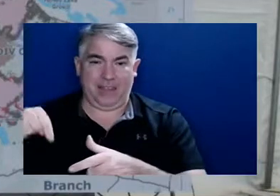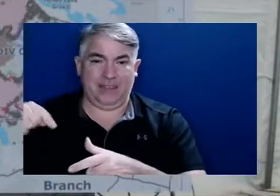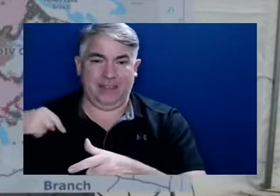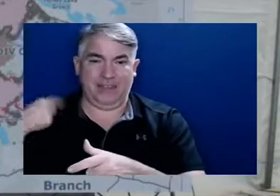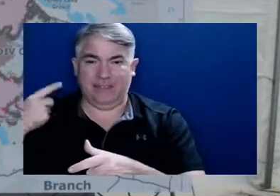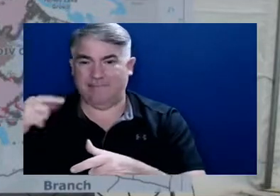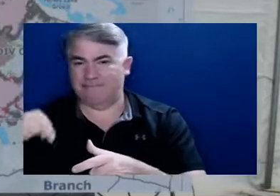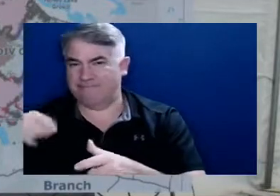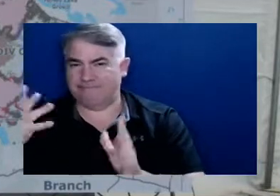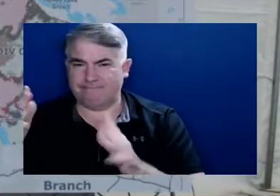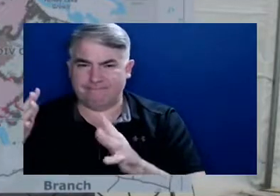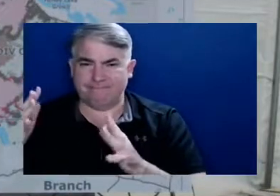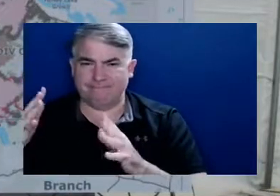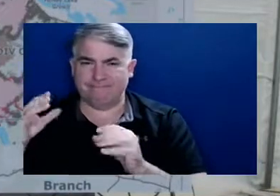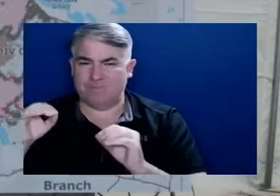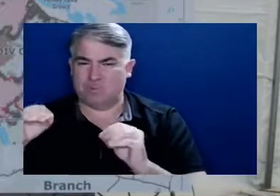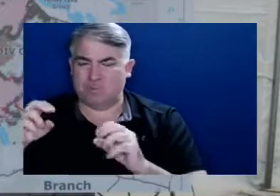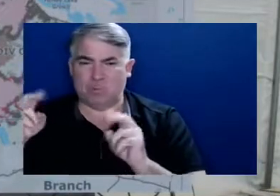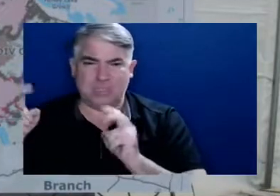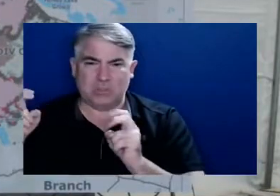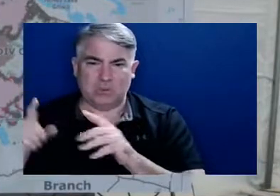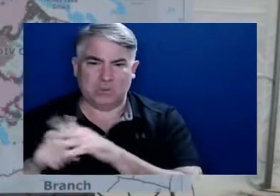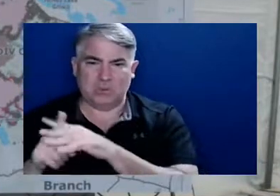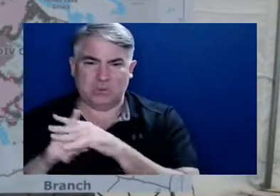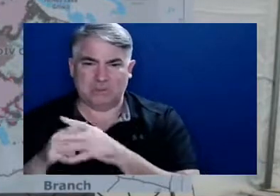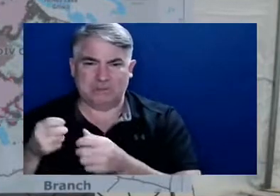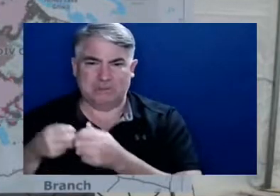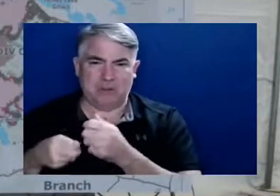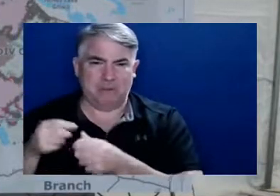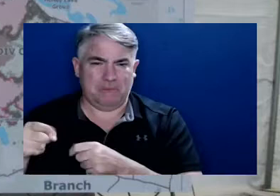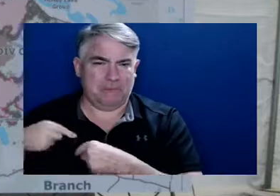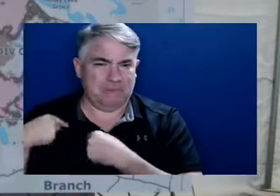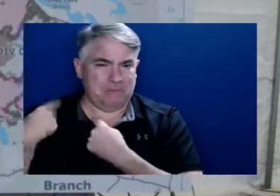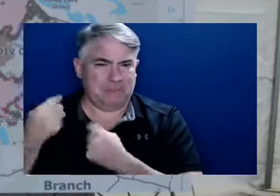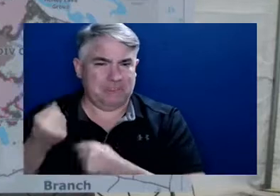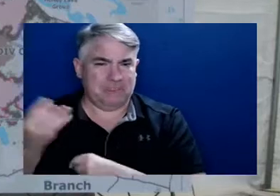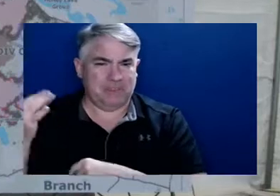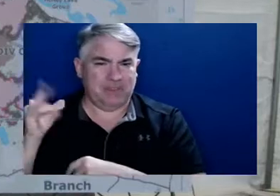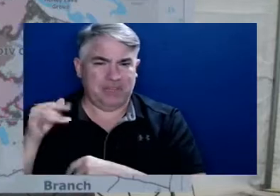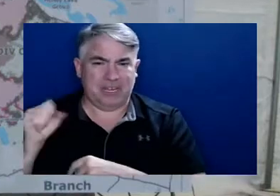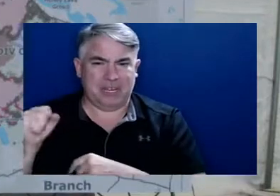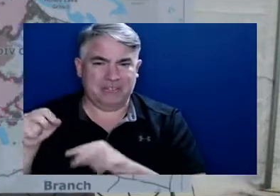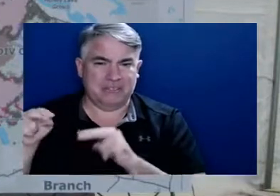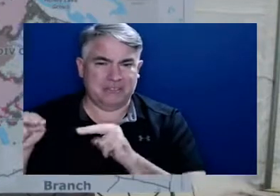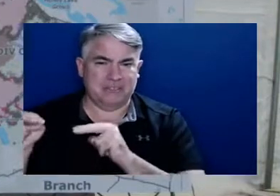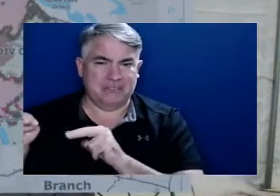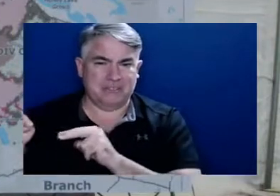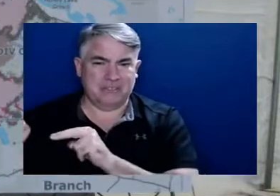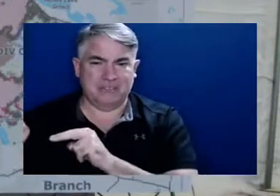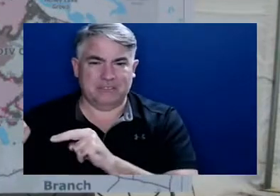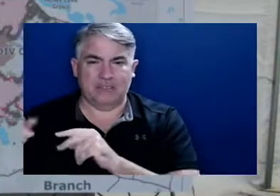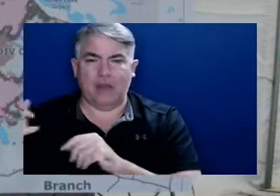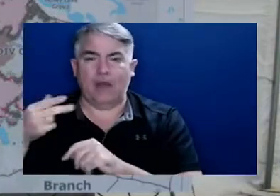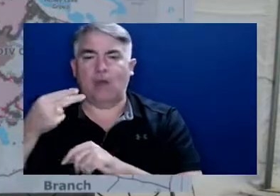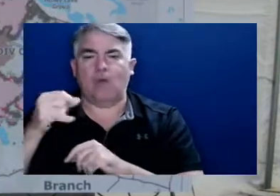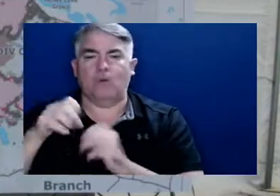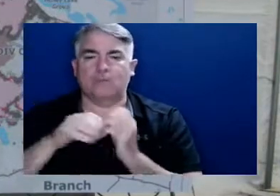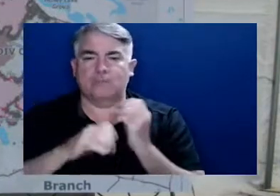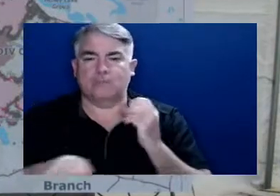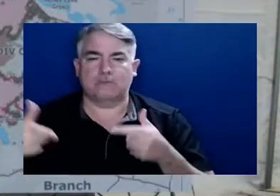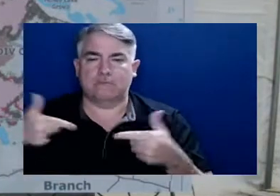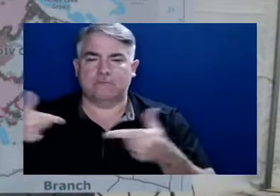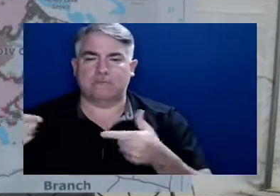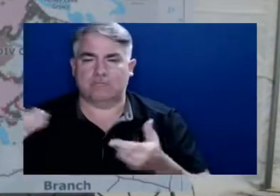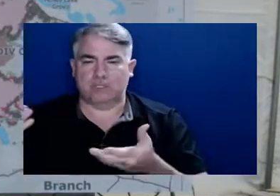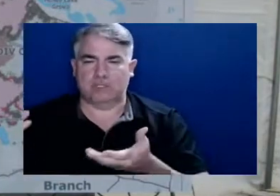in there for several days, even weeks. We are pulling our hose lays out of a lot of those areas in our equipment, but we continue to have a presence in there for call